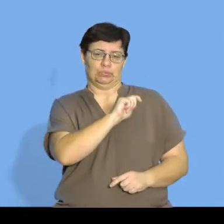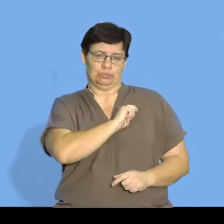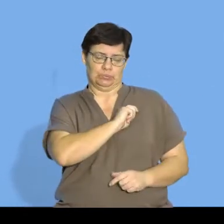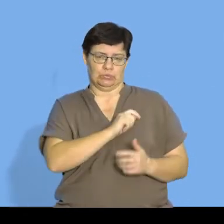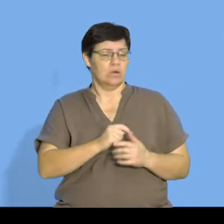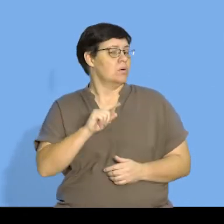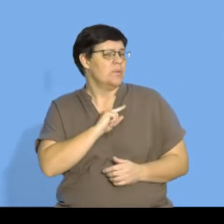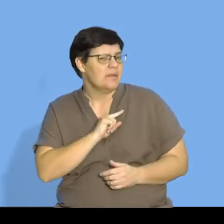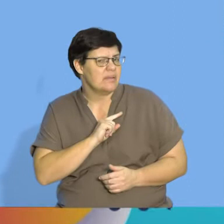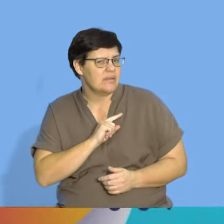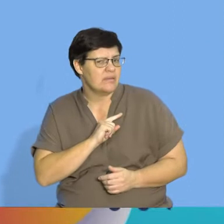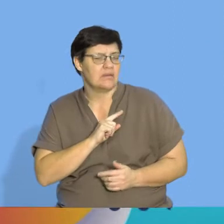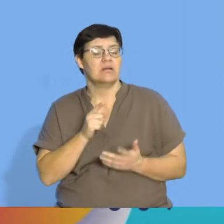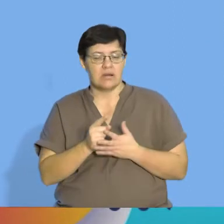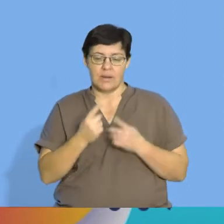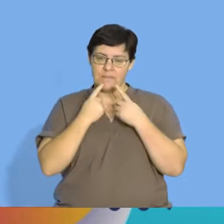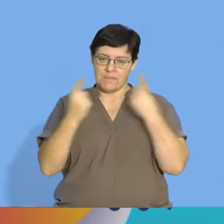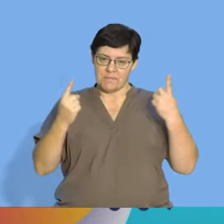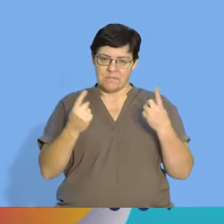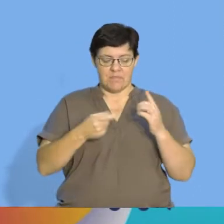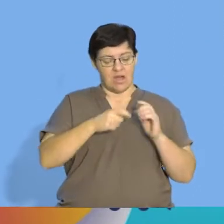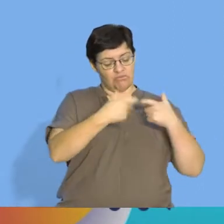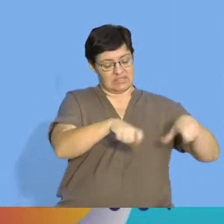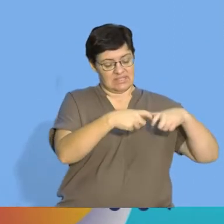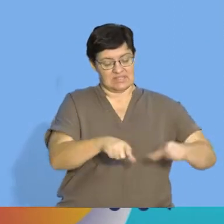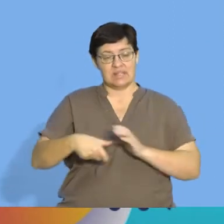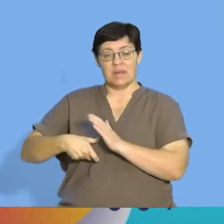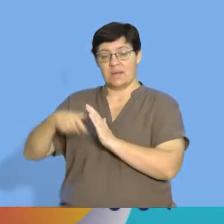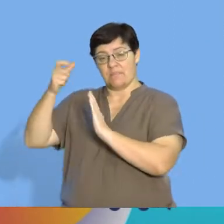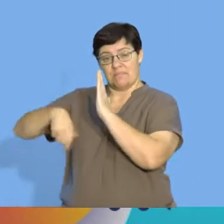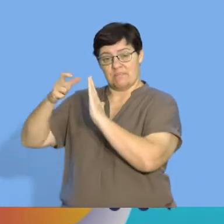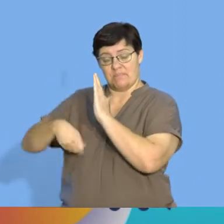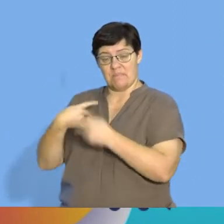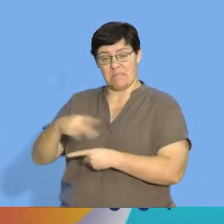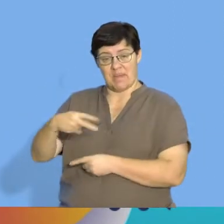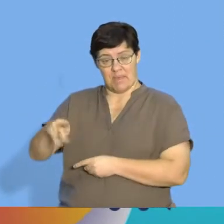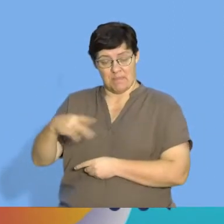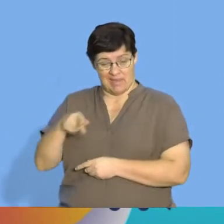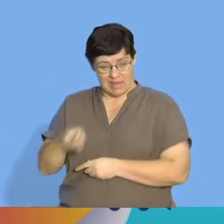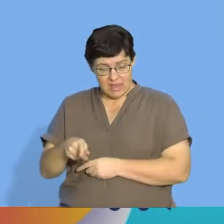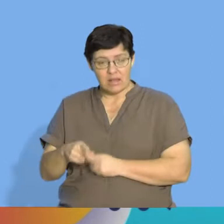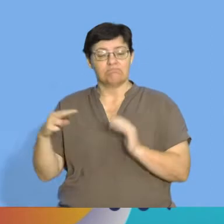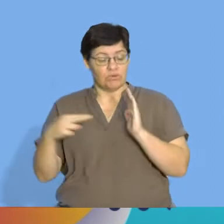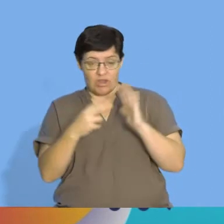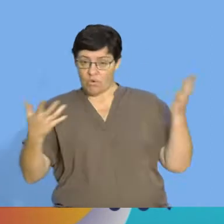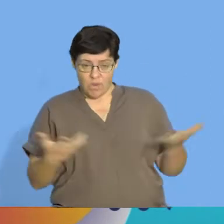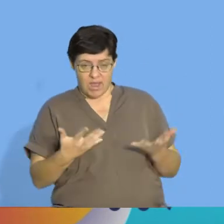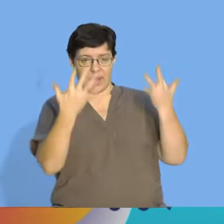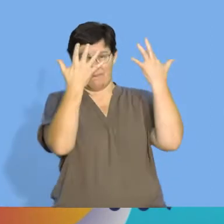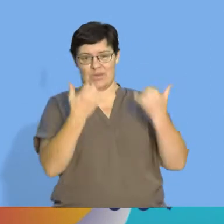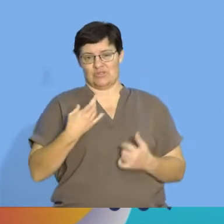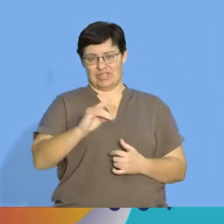true. Why? Your statement of receipts and payments is reflected in your cash